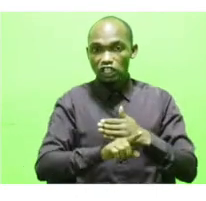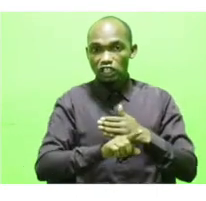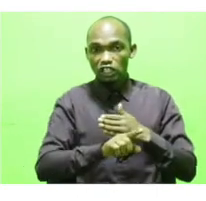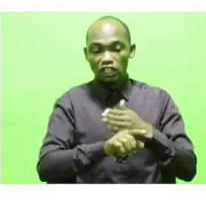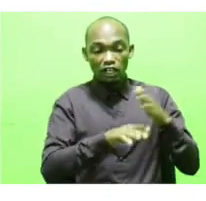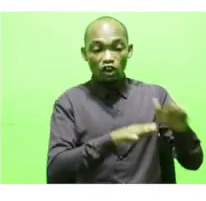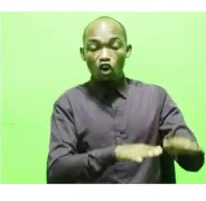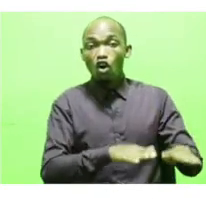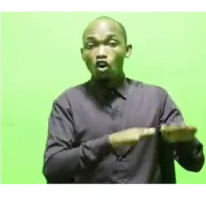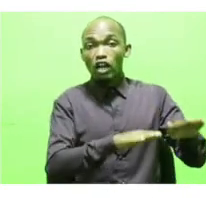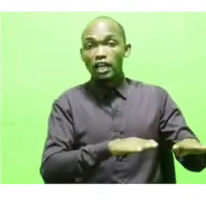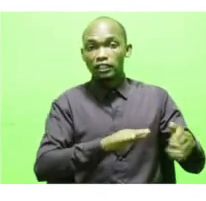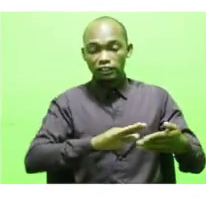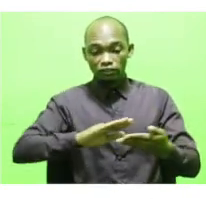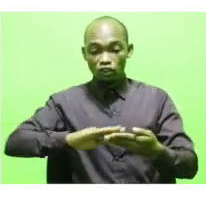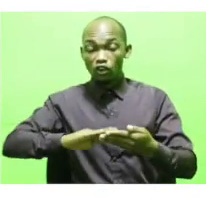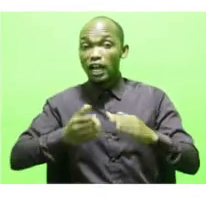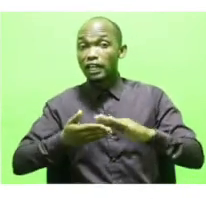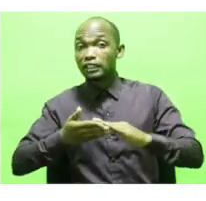organism.